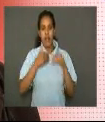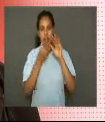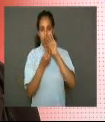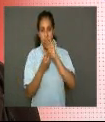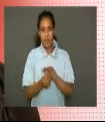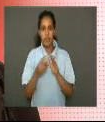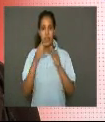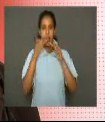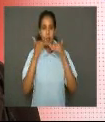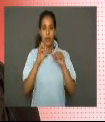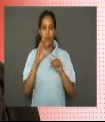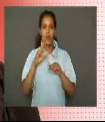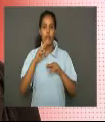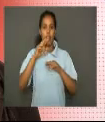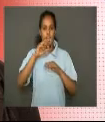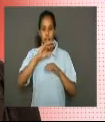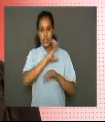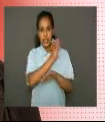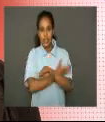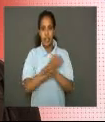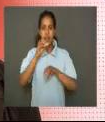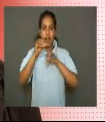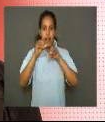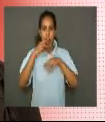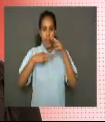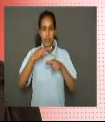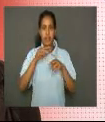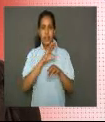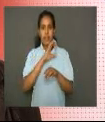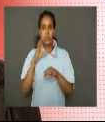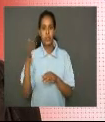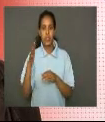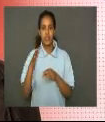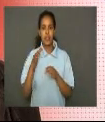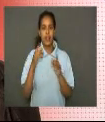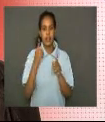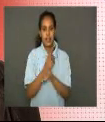the amount of energy reacting species will exert.